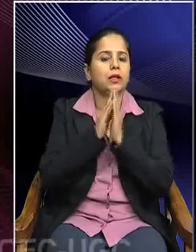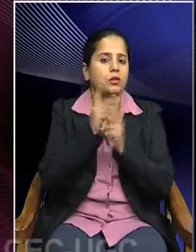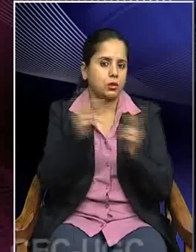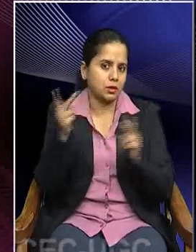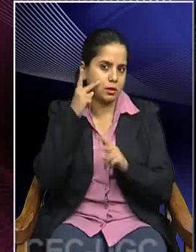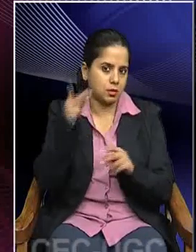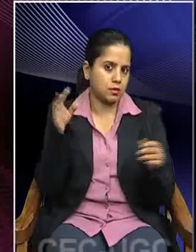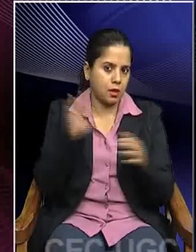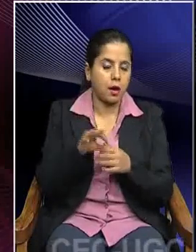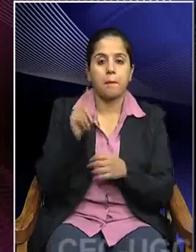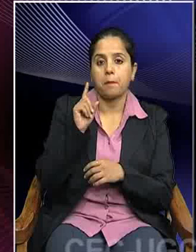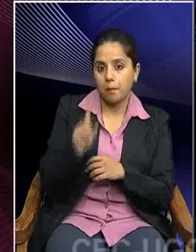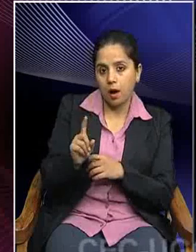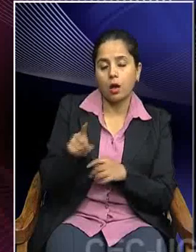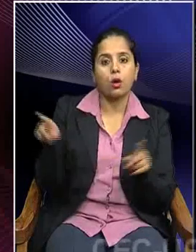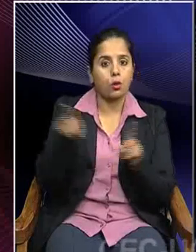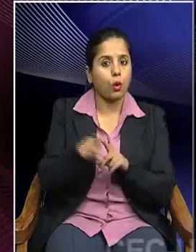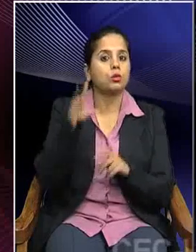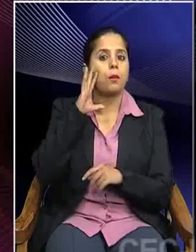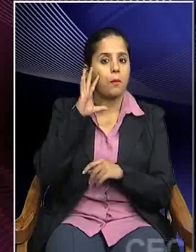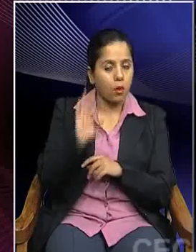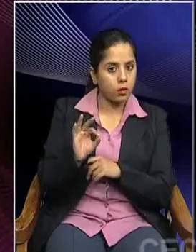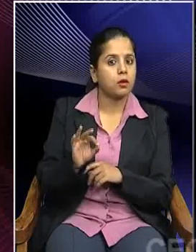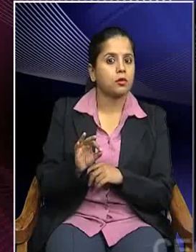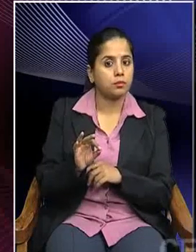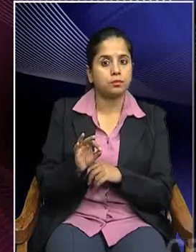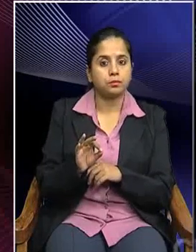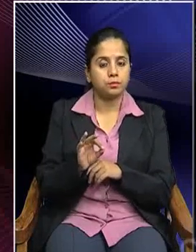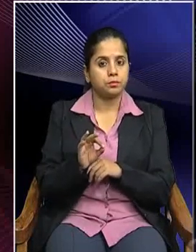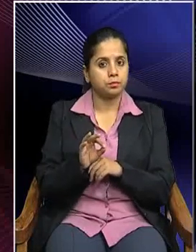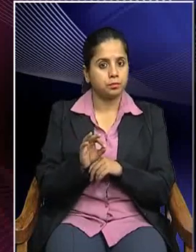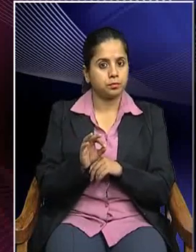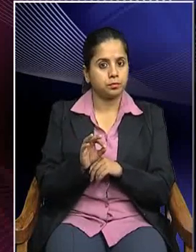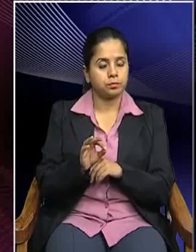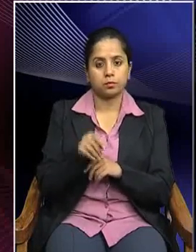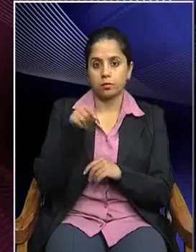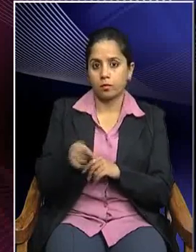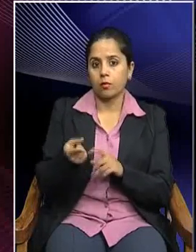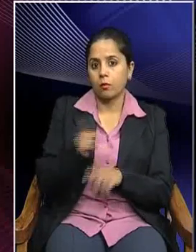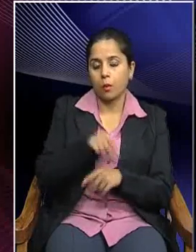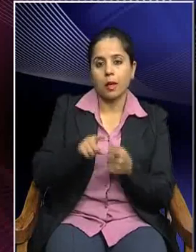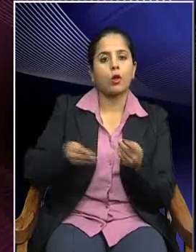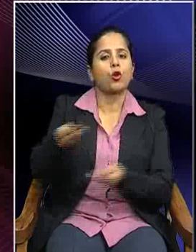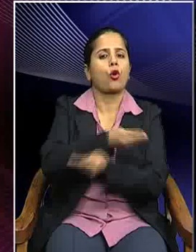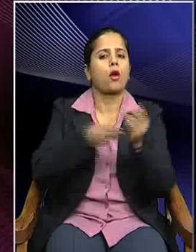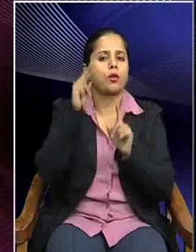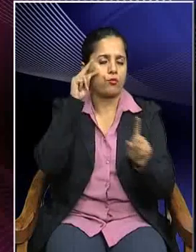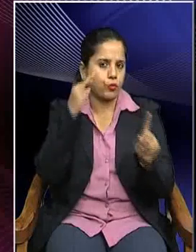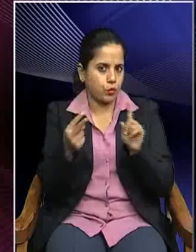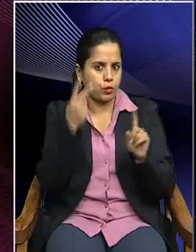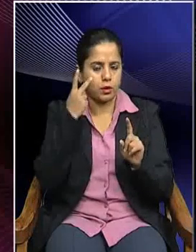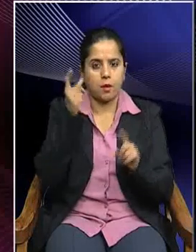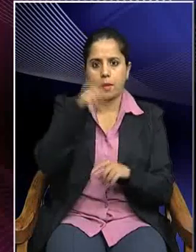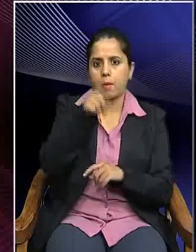it. But also important is that from the economic point of view, one has